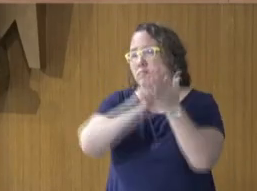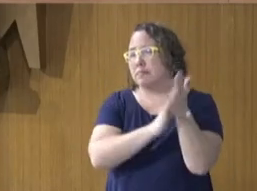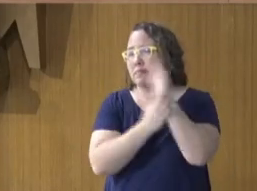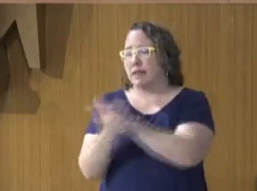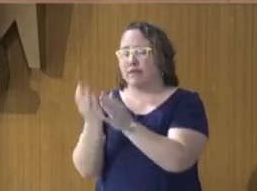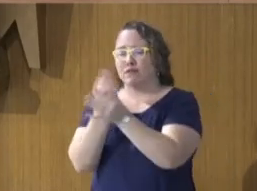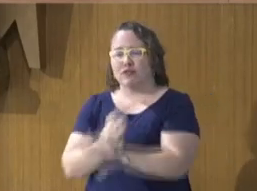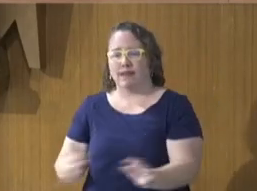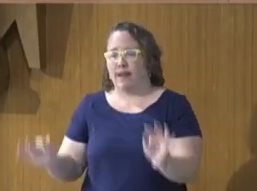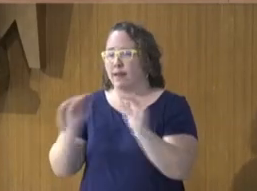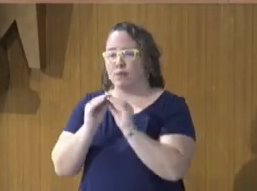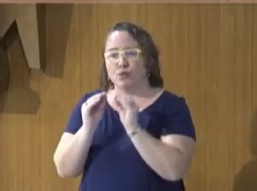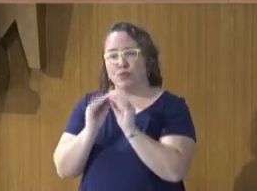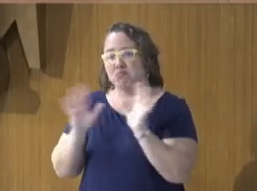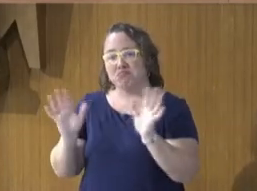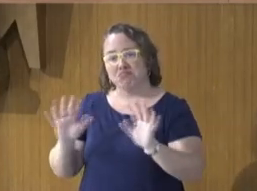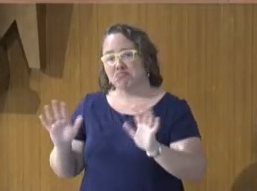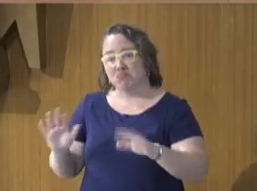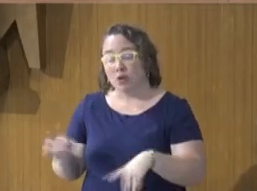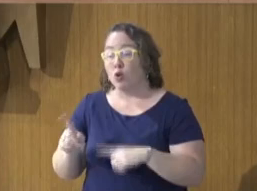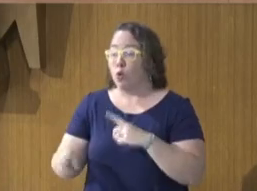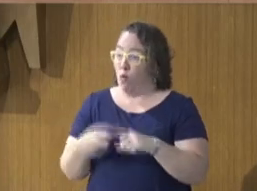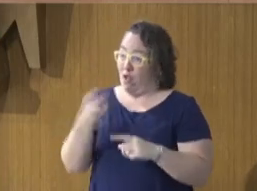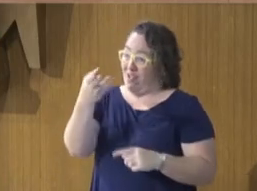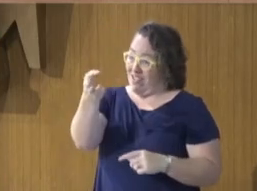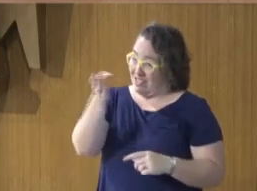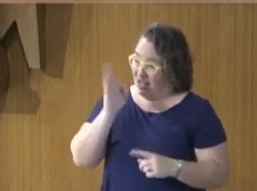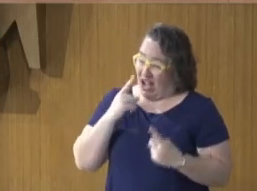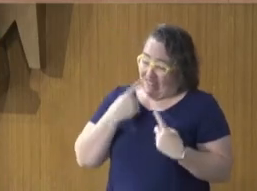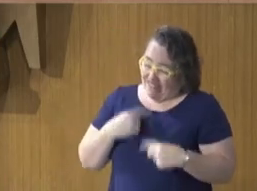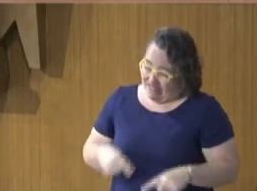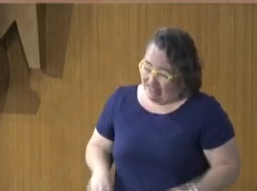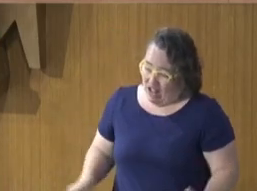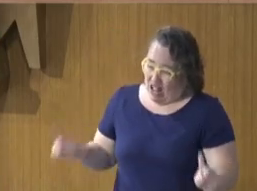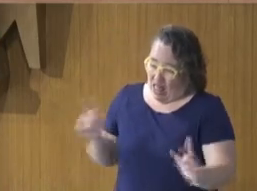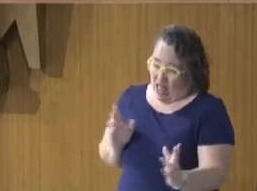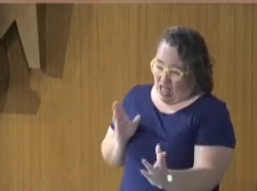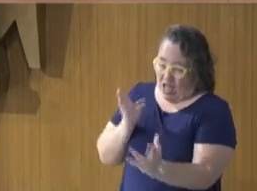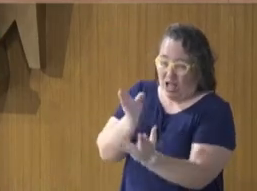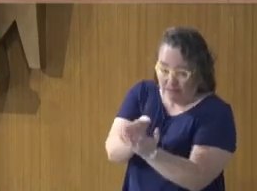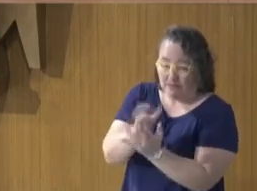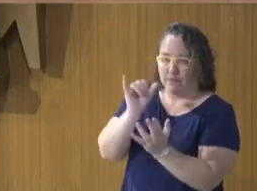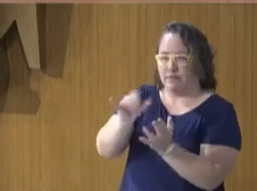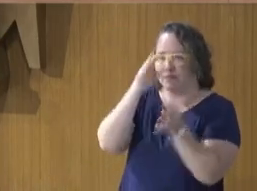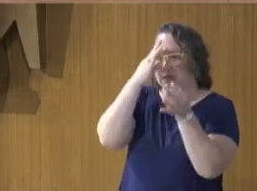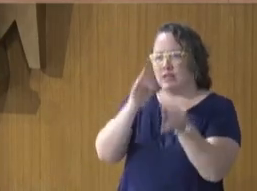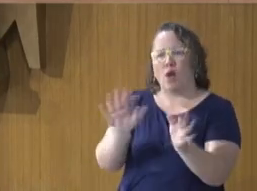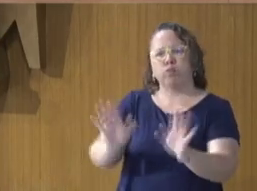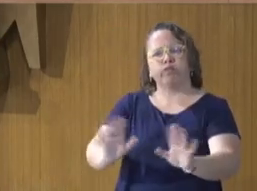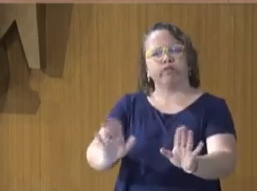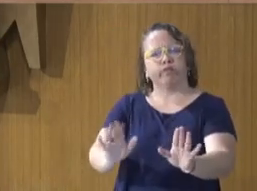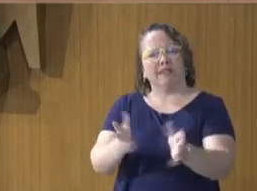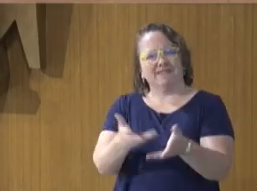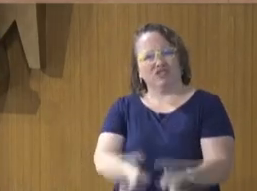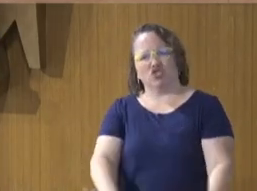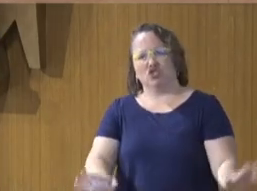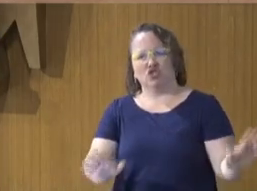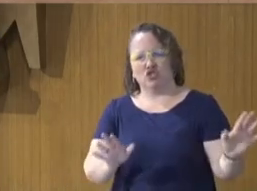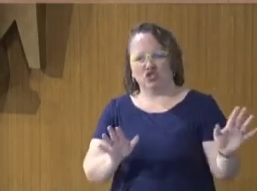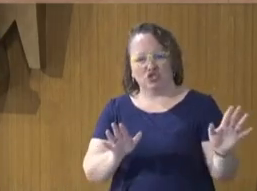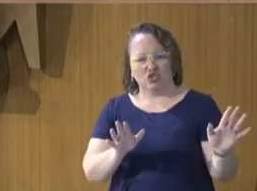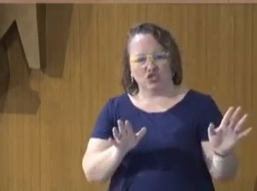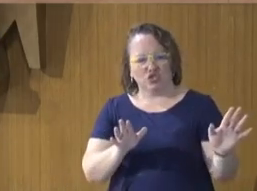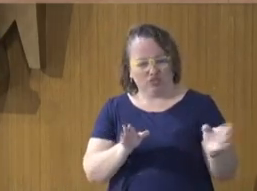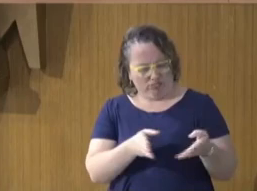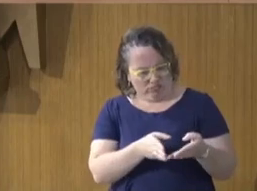at all. It's when God steps in and decides for them, enough is enough. I'm getting you